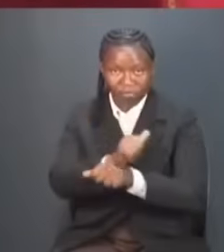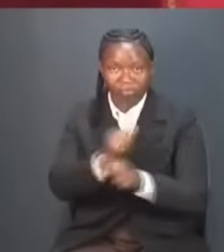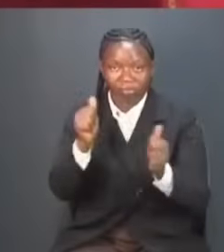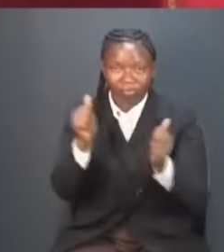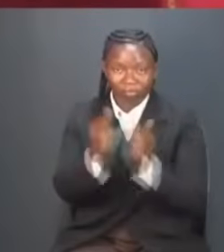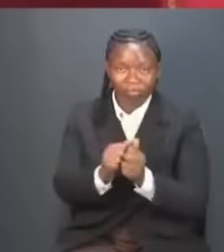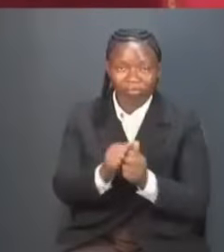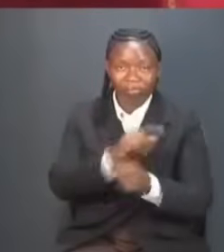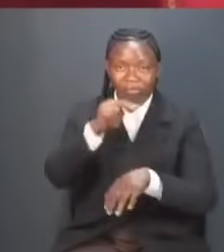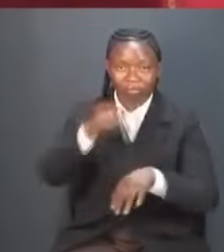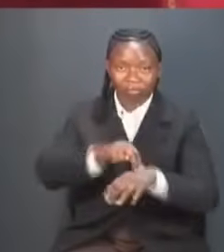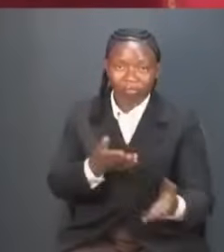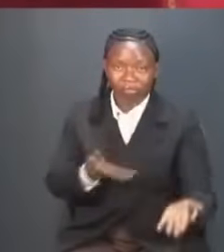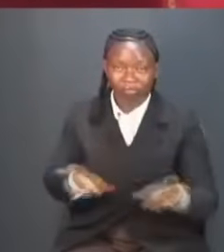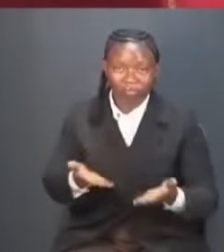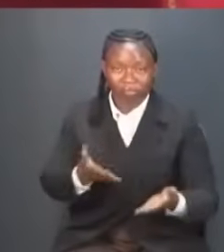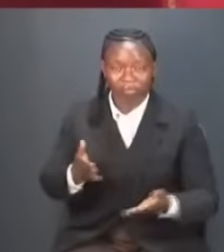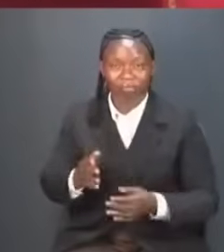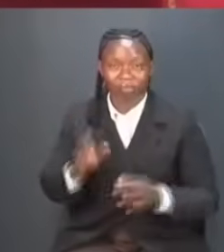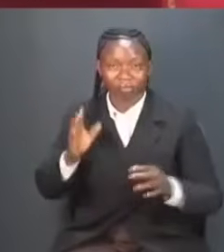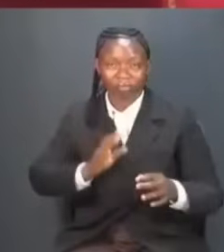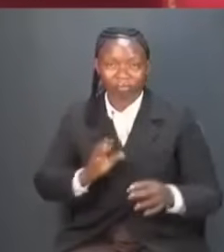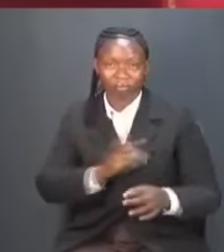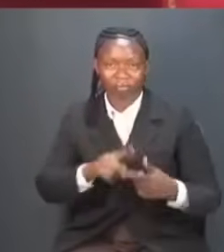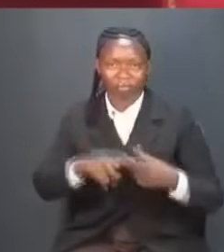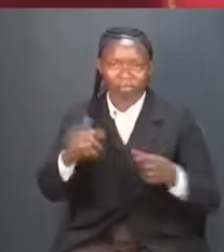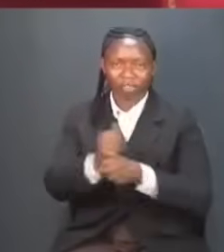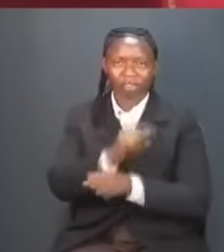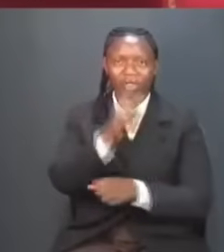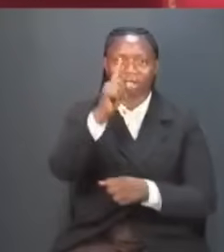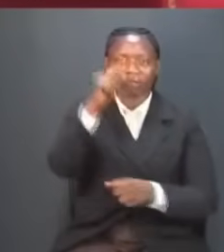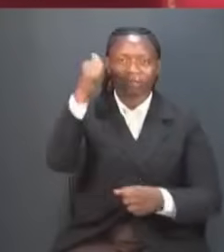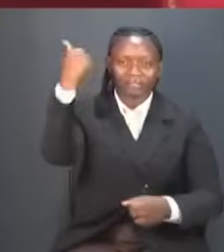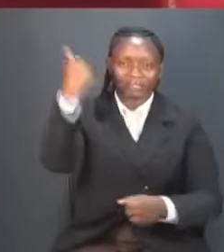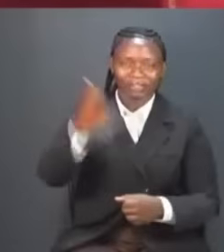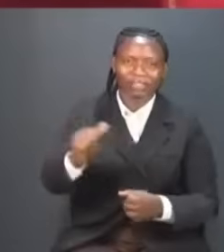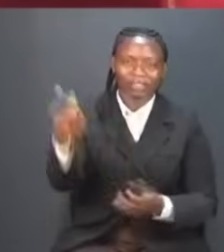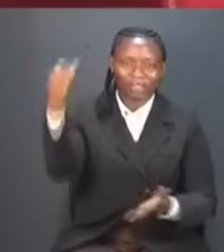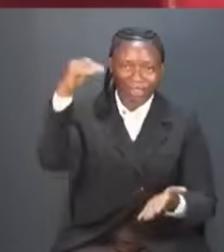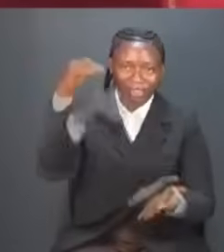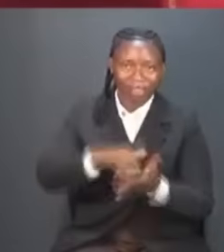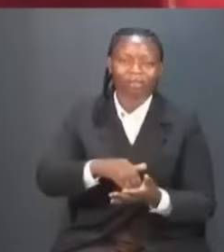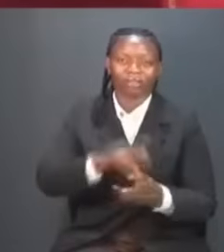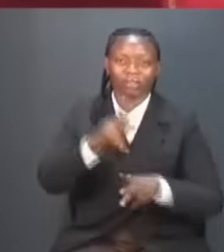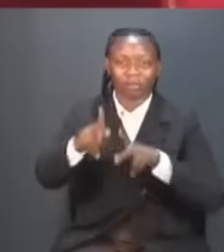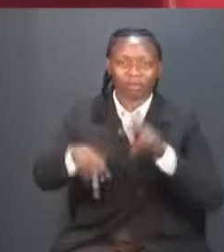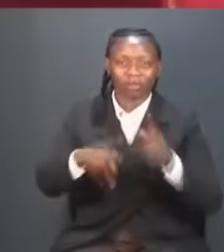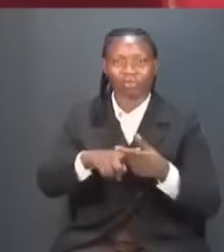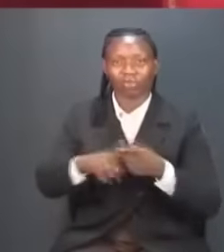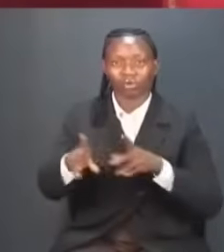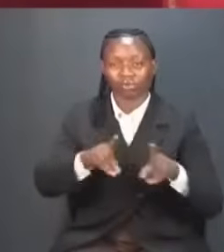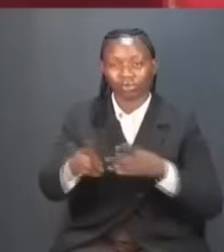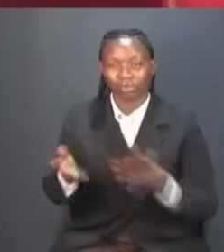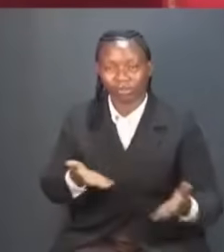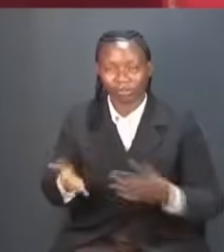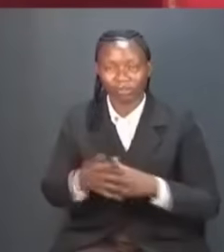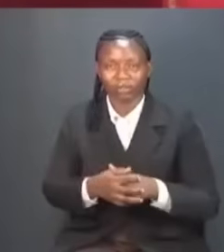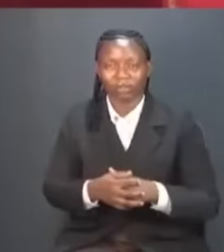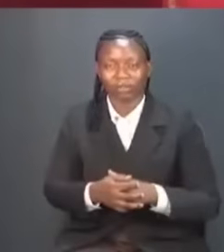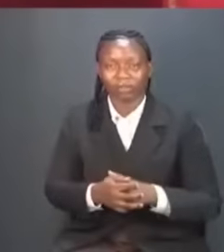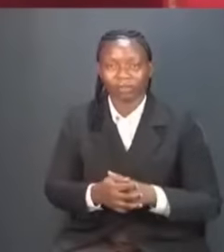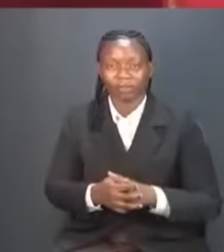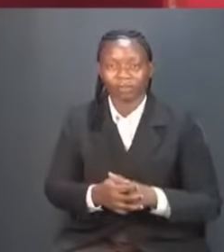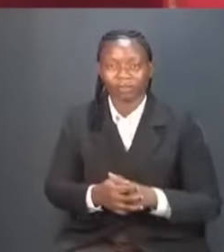Service Secretariat to recruit 10,000 personnel to support extension service delivery. So